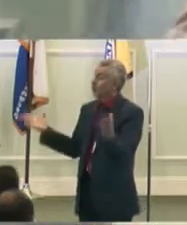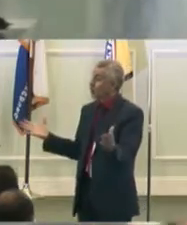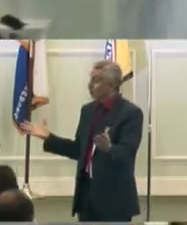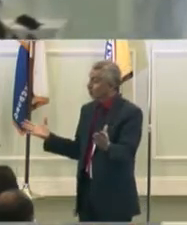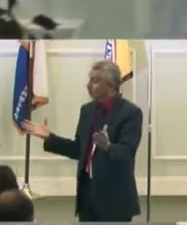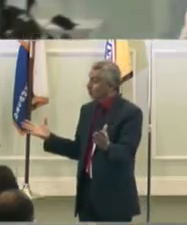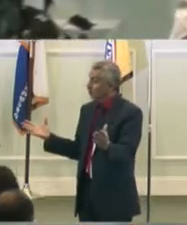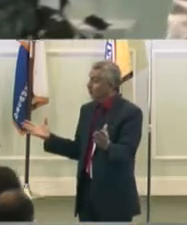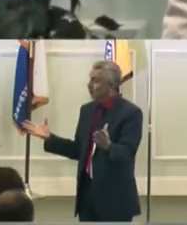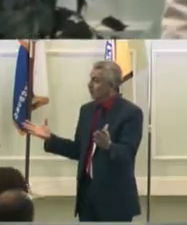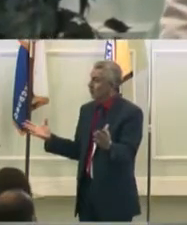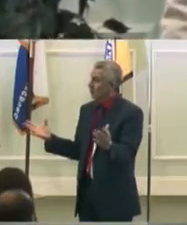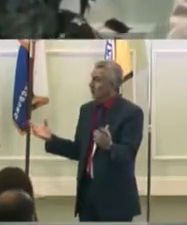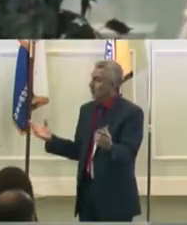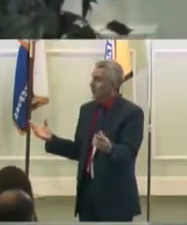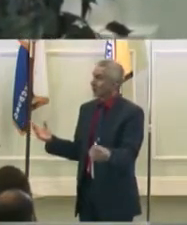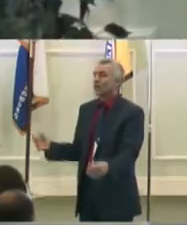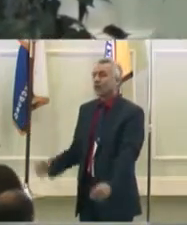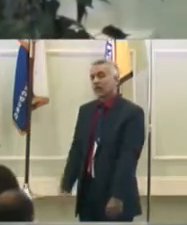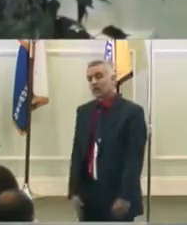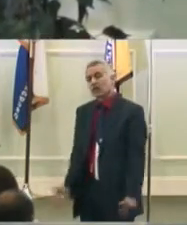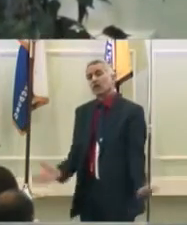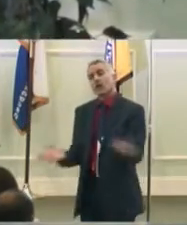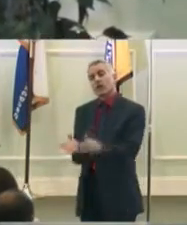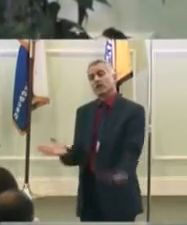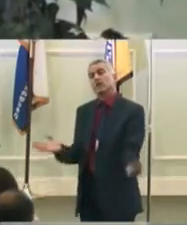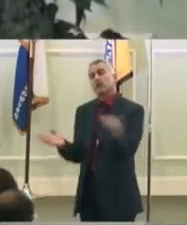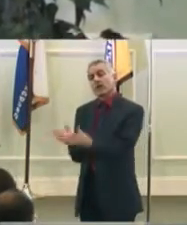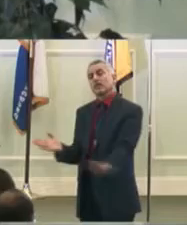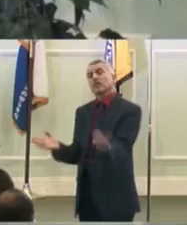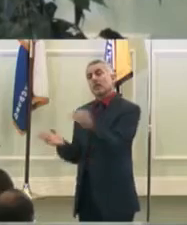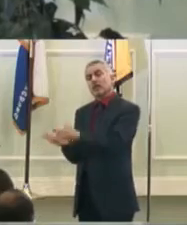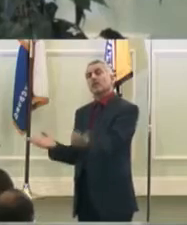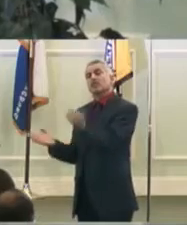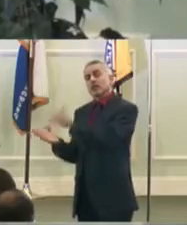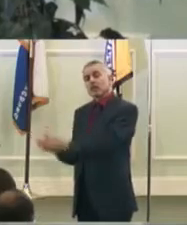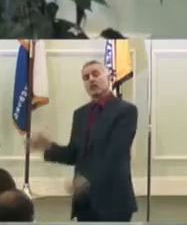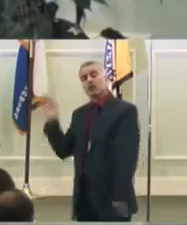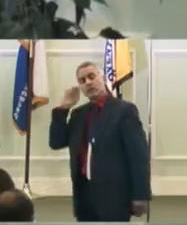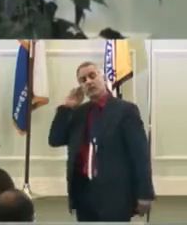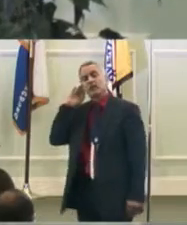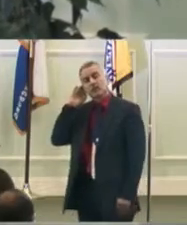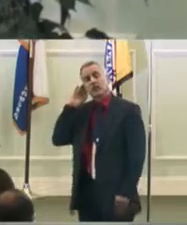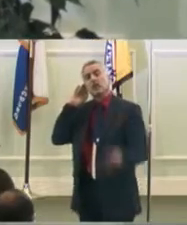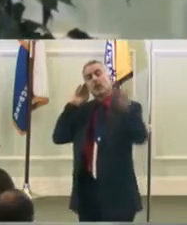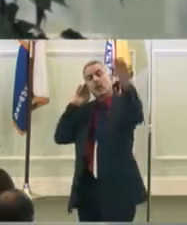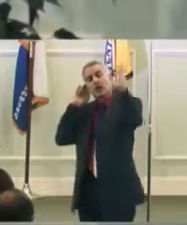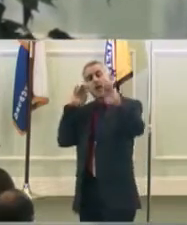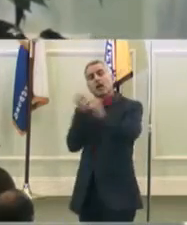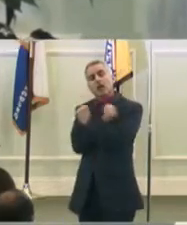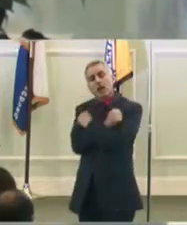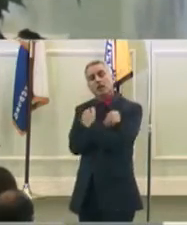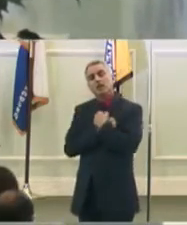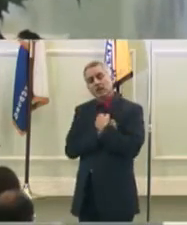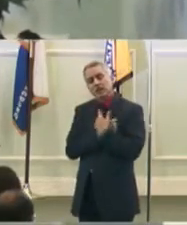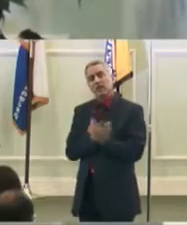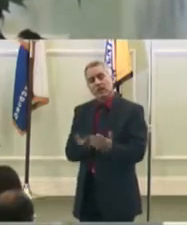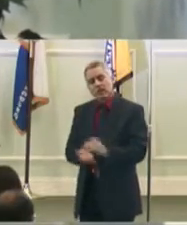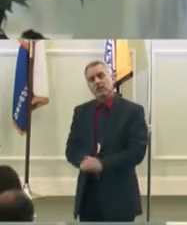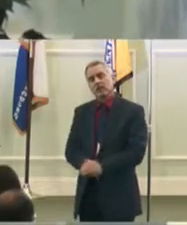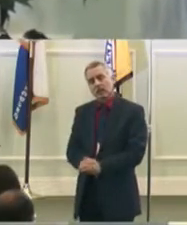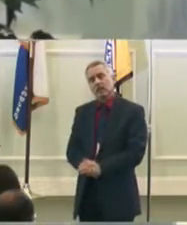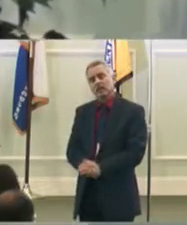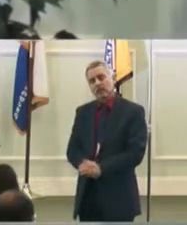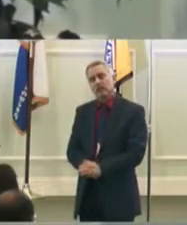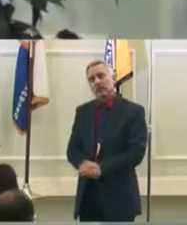right. I heard it for the first time. Everybody here heard it for the first time. Or if you're hearing it more clearly for the